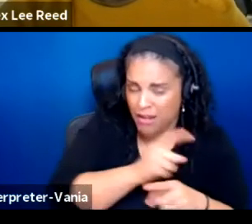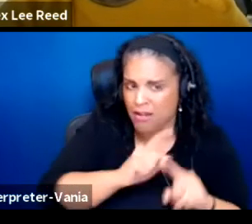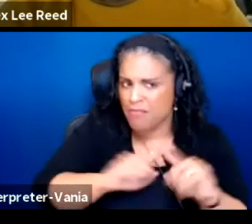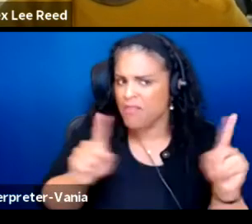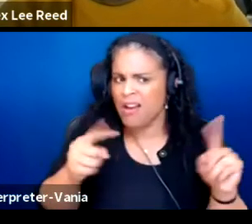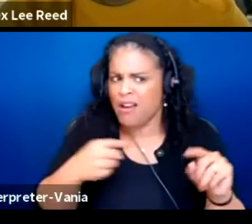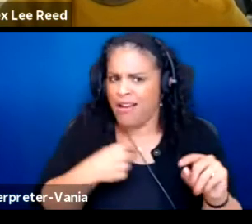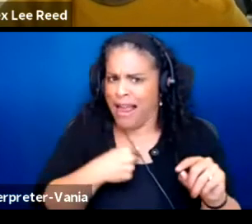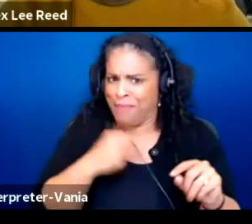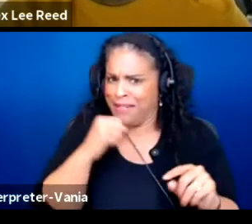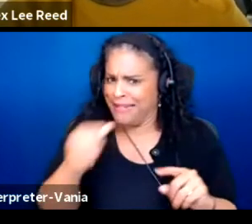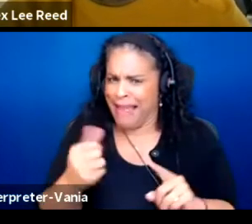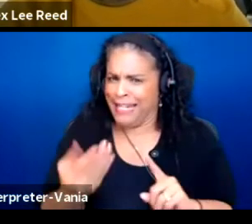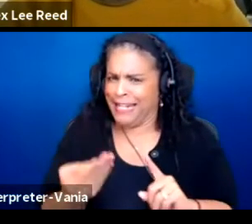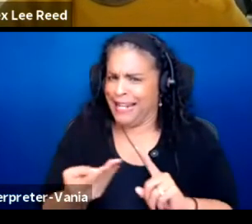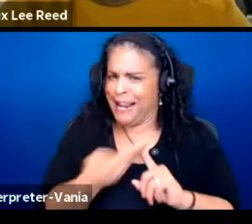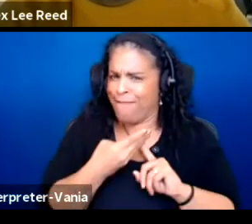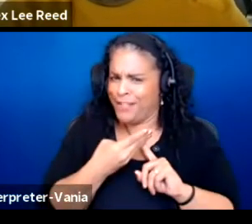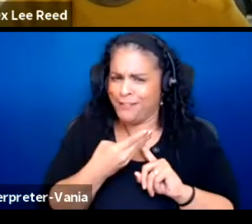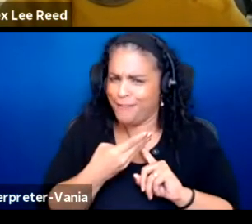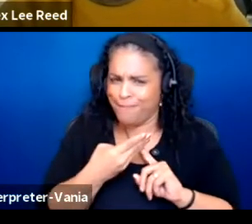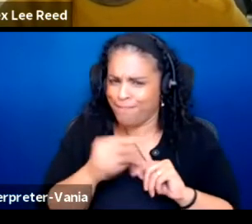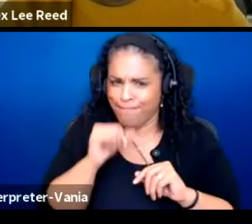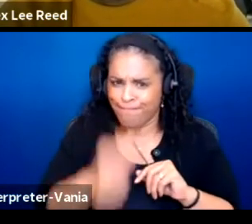not convinced, because I think that